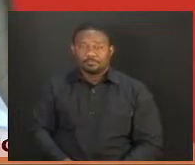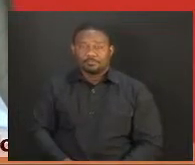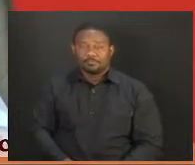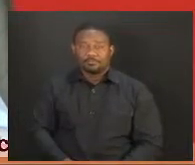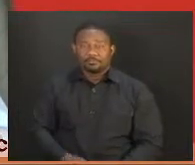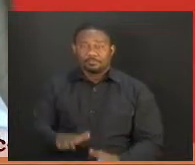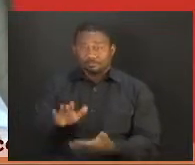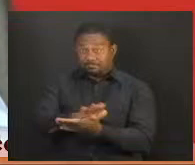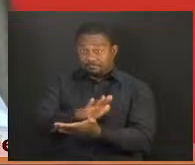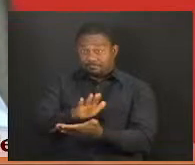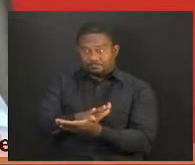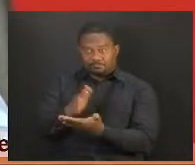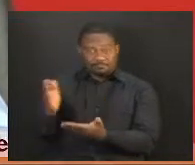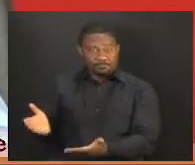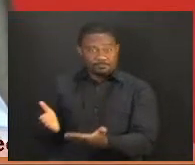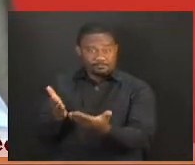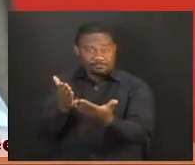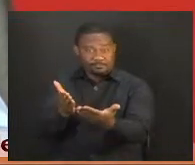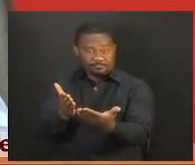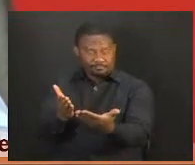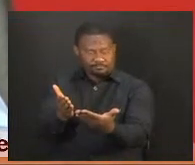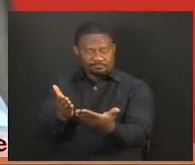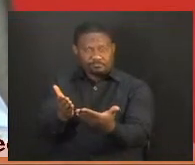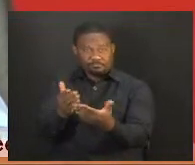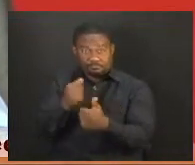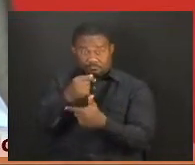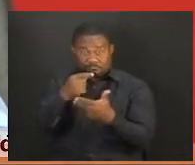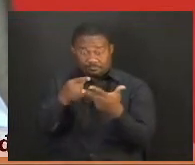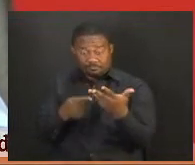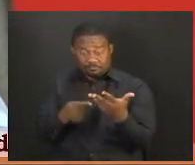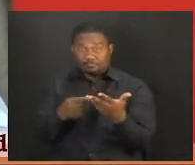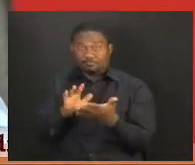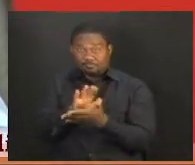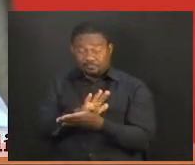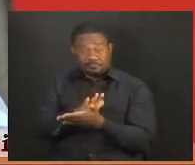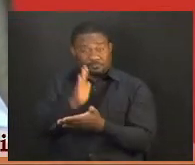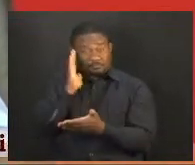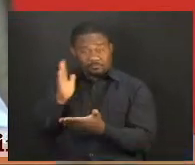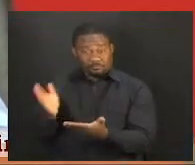Presentation of papers. The following papers to be presented.